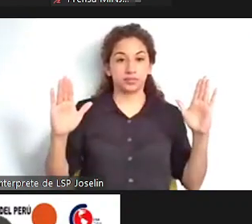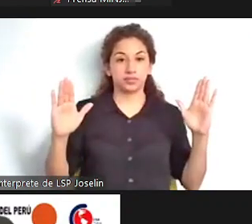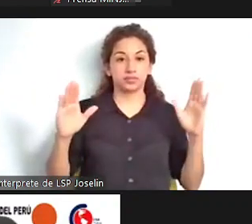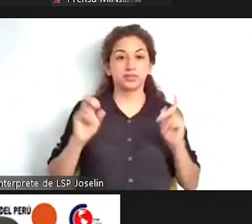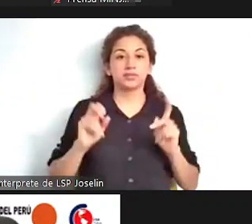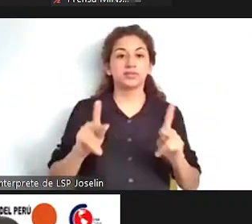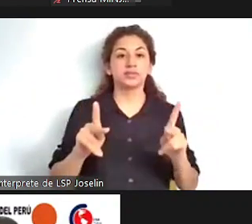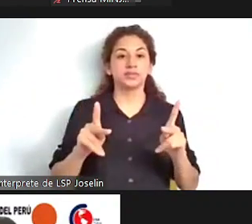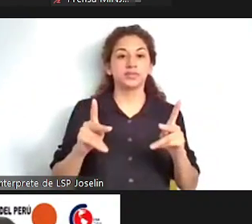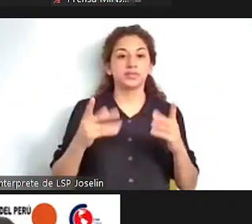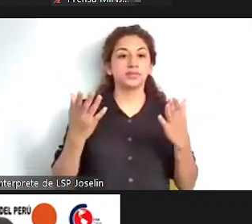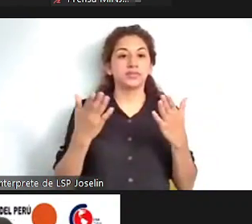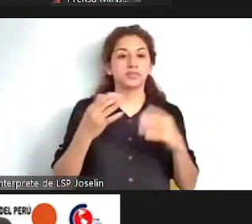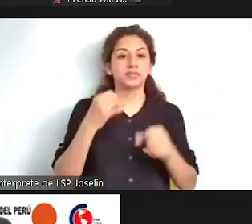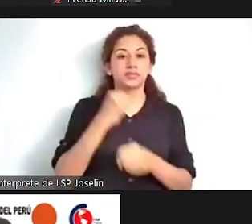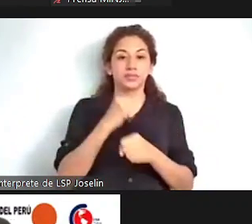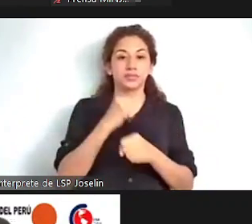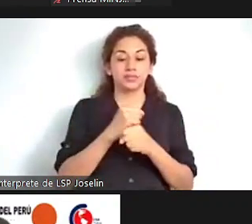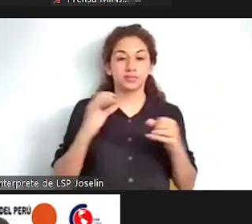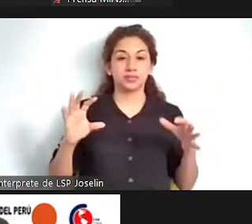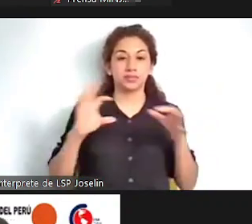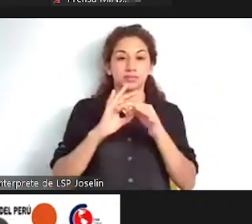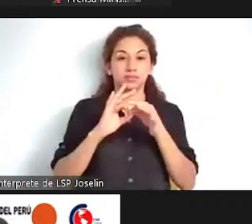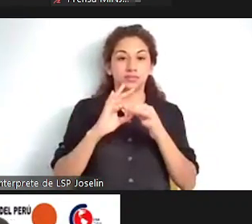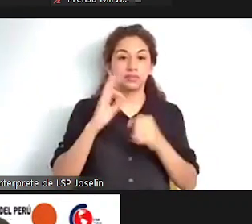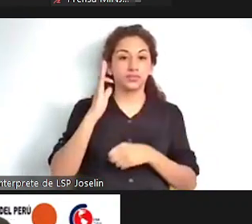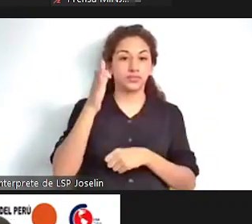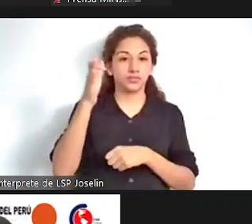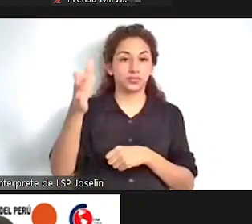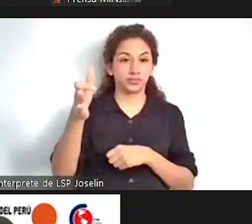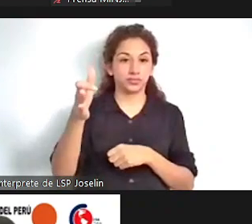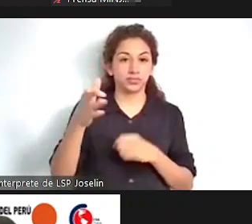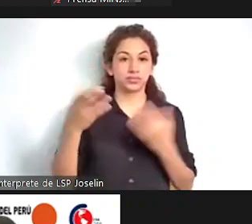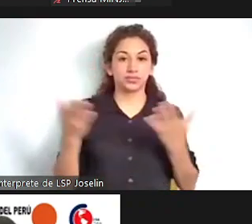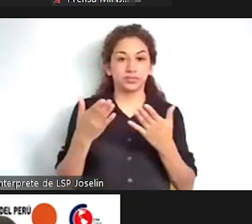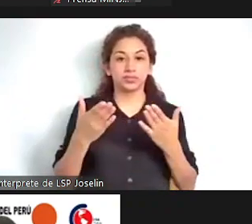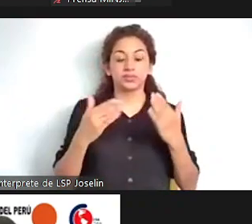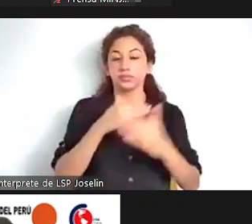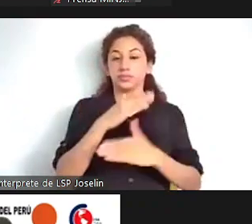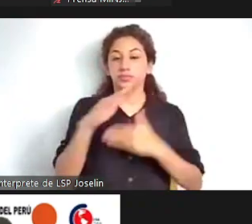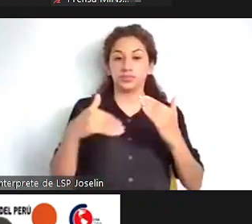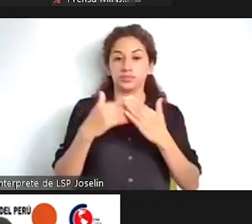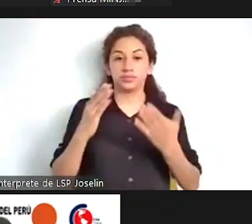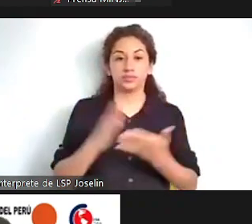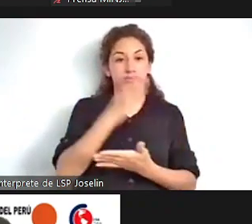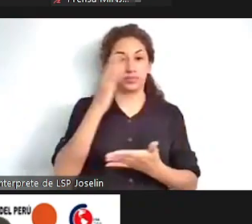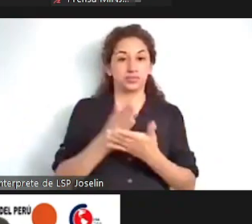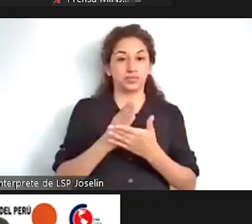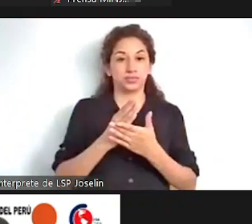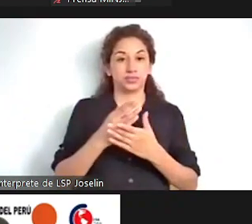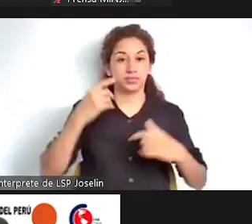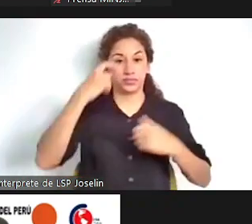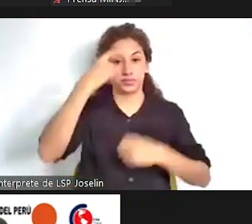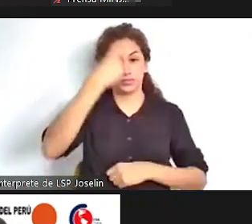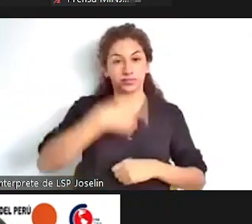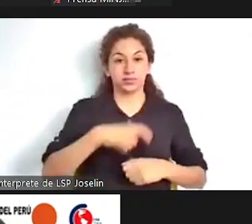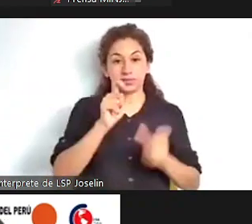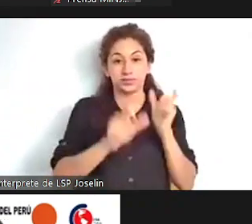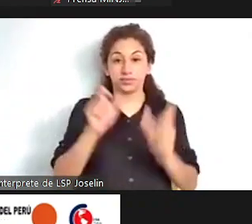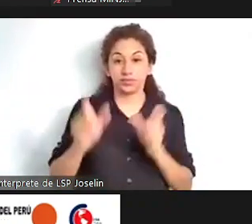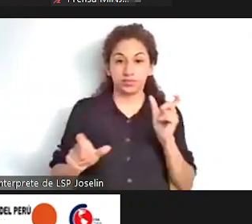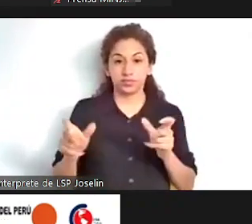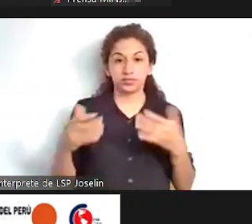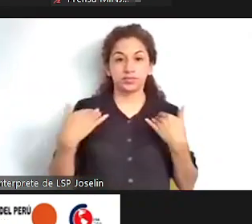opened up the opportunity to link the works that we could do jointly looking forward because of all the